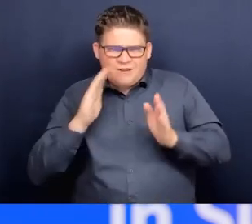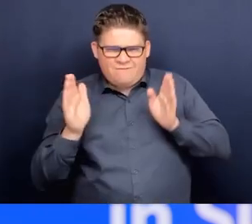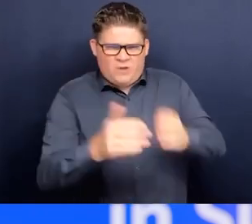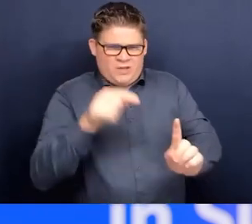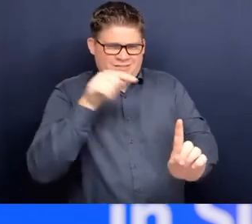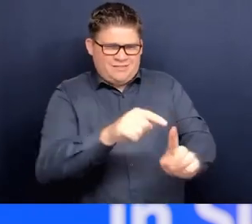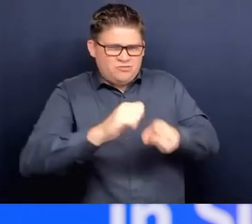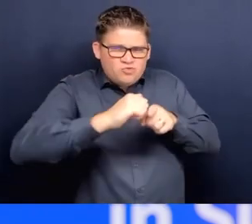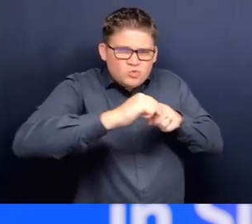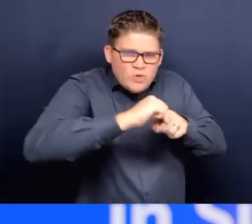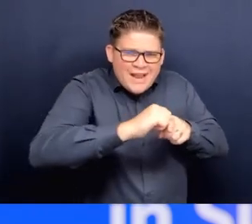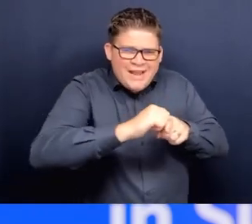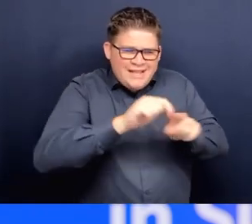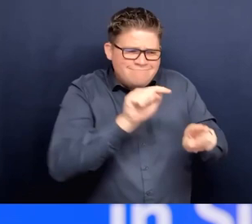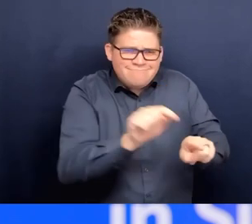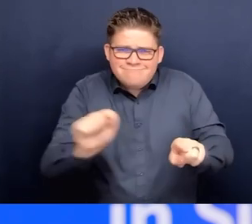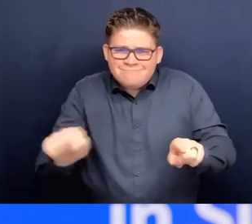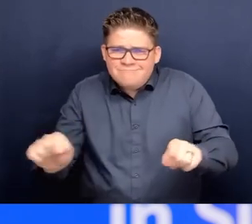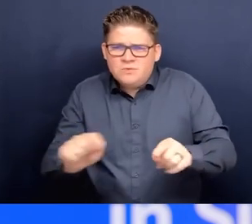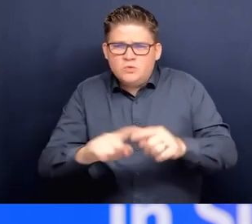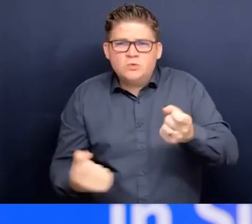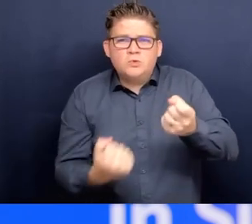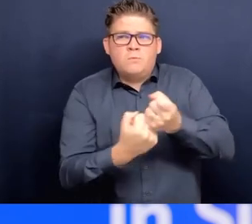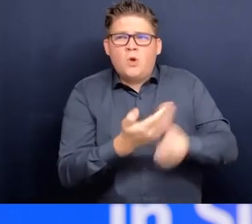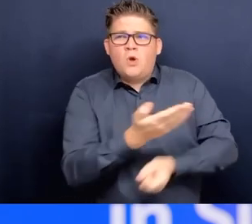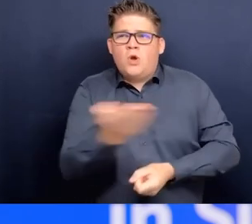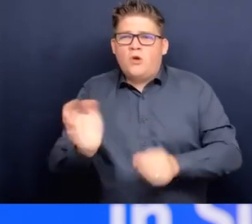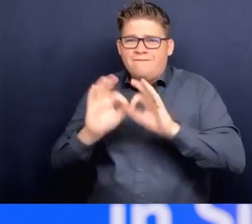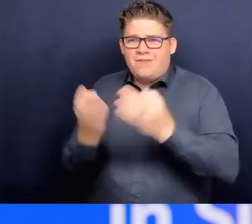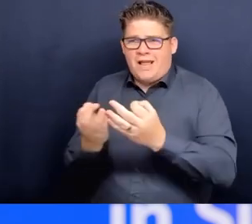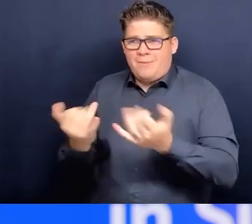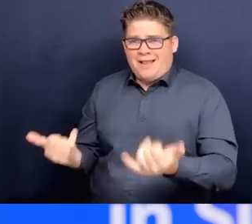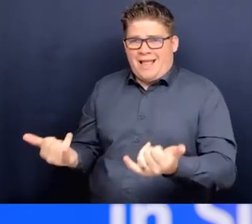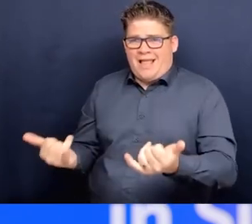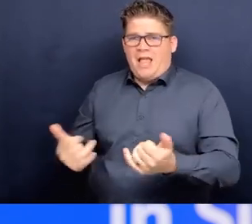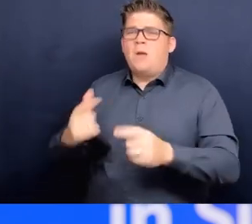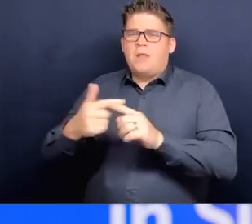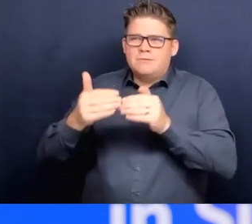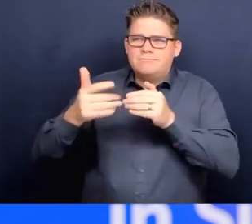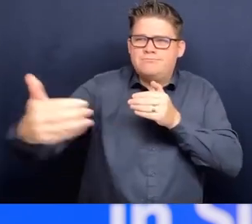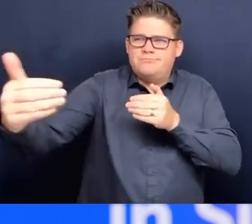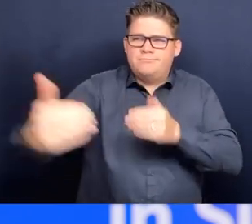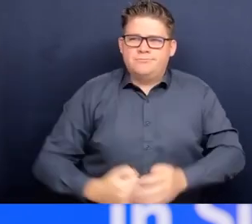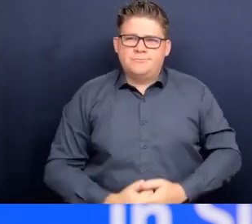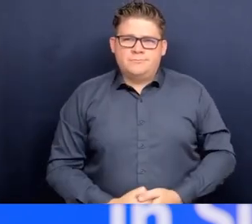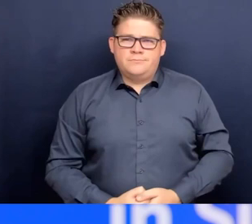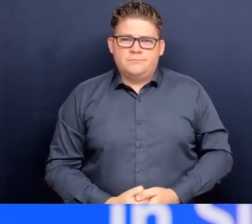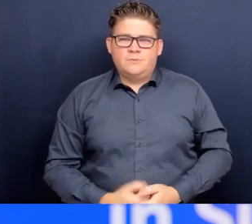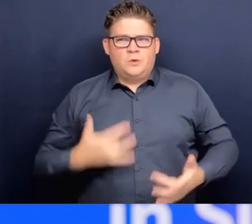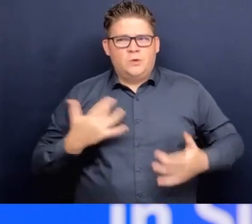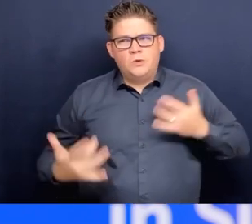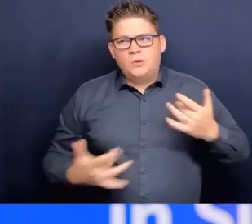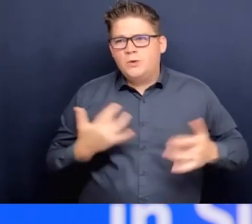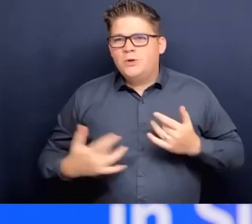together collaboratively on this. We're focused on training and educating a new generation of healthcare workers to support families in